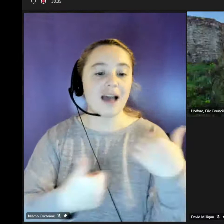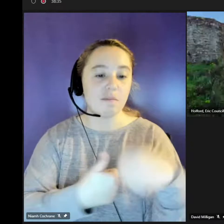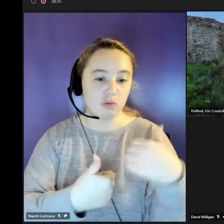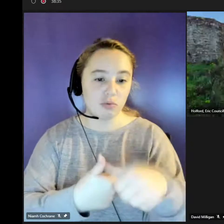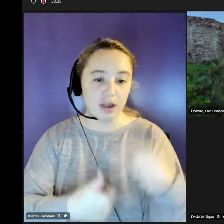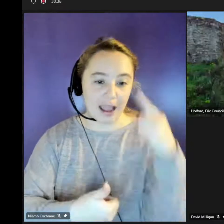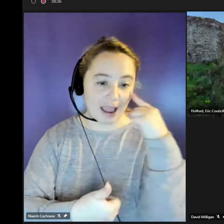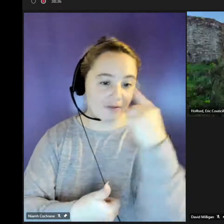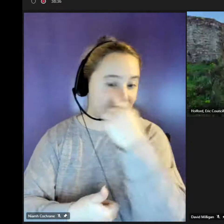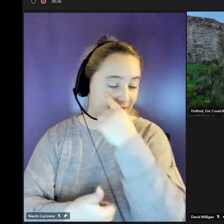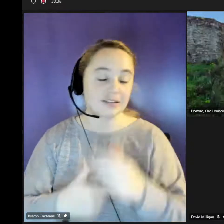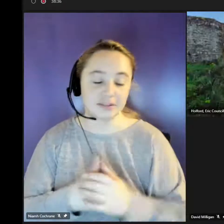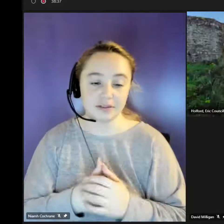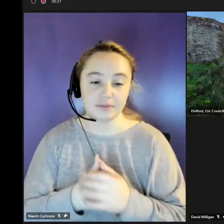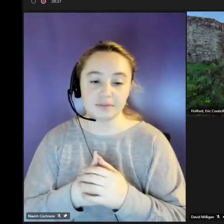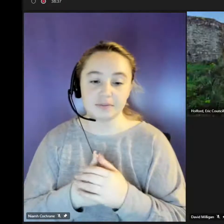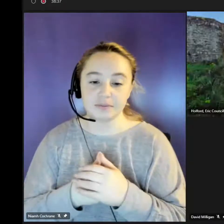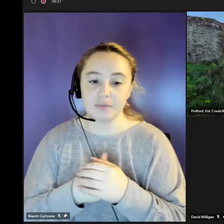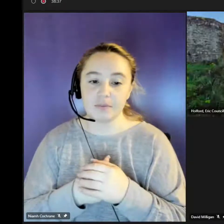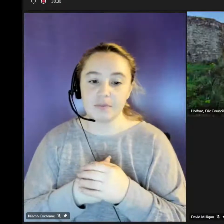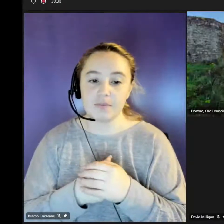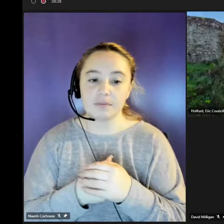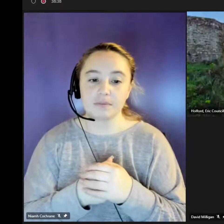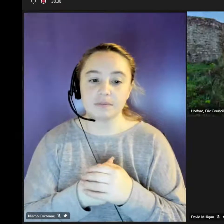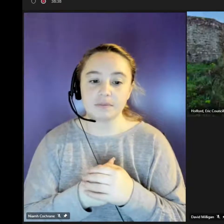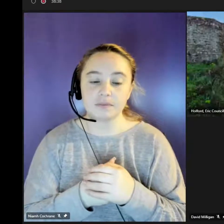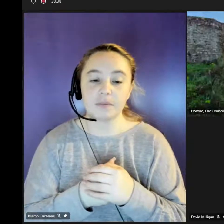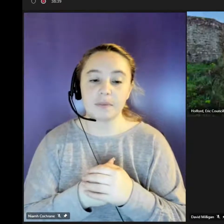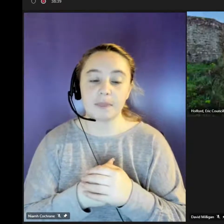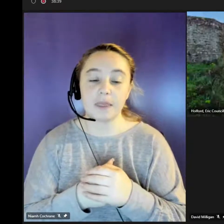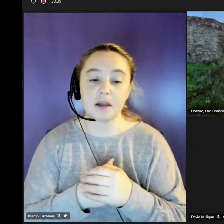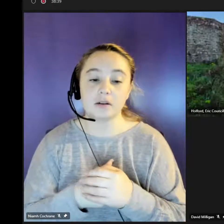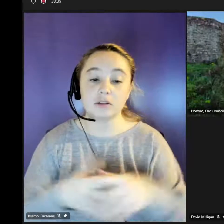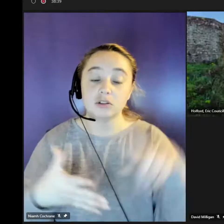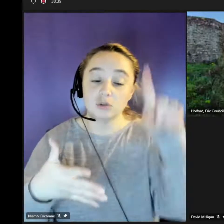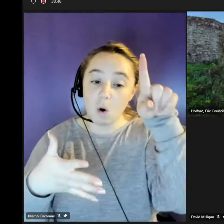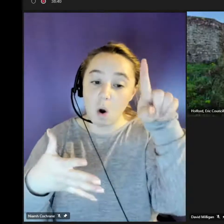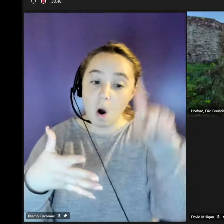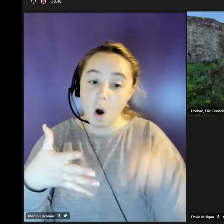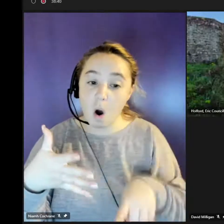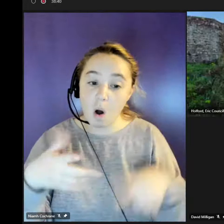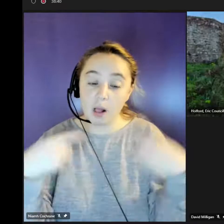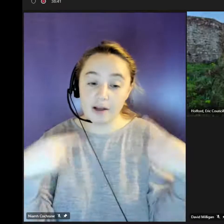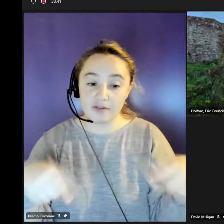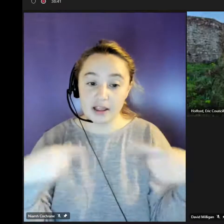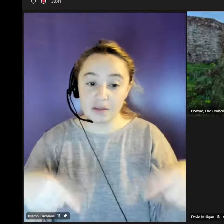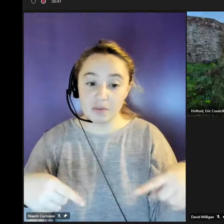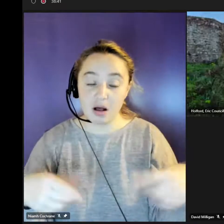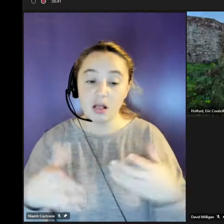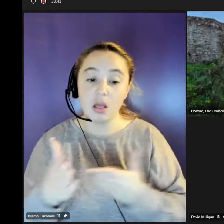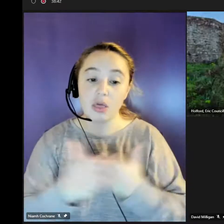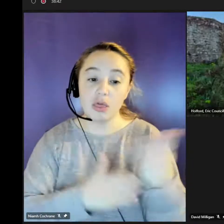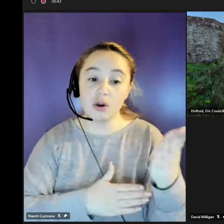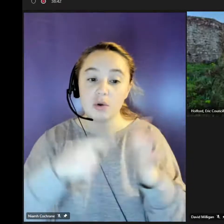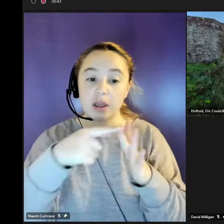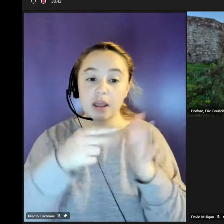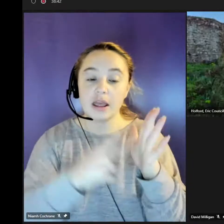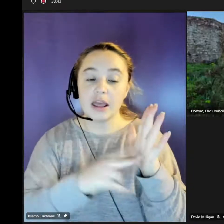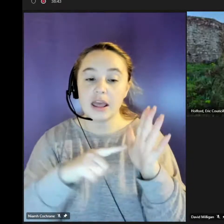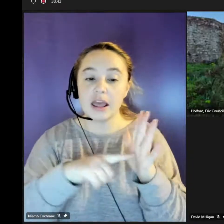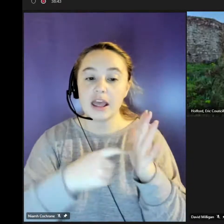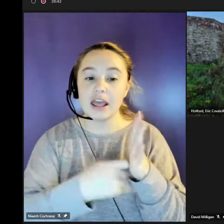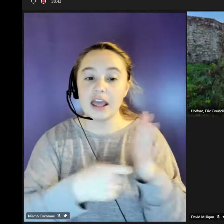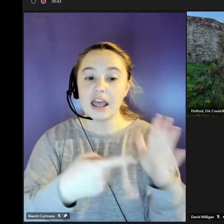behind it. All of this is available to the Council via the intranet and to the